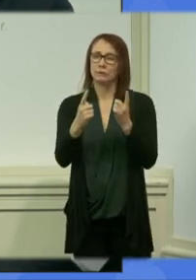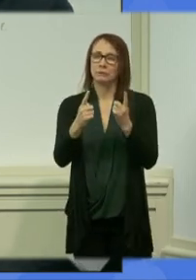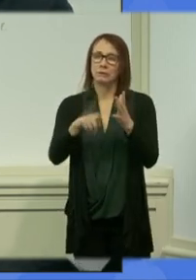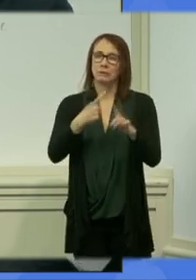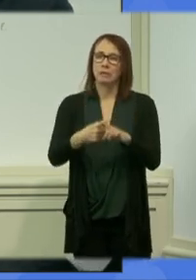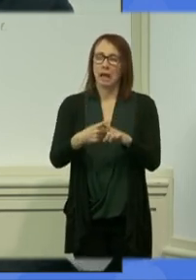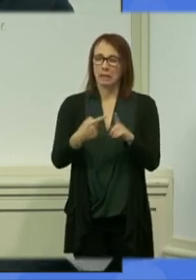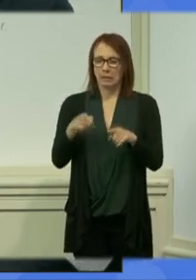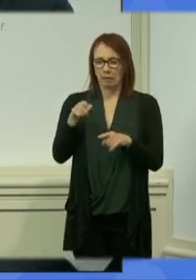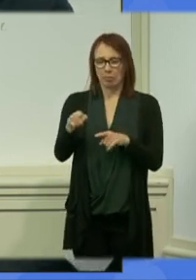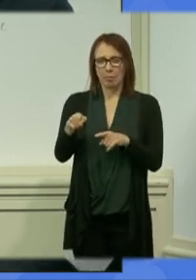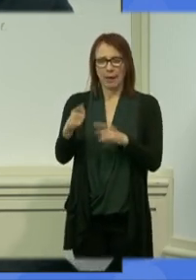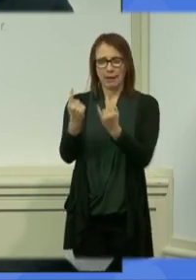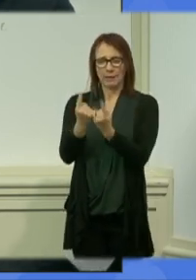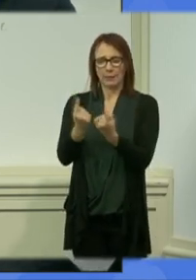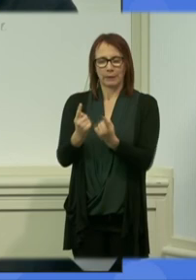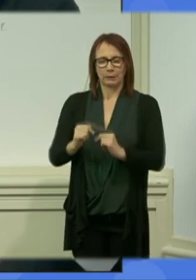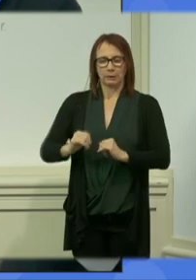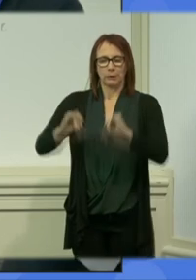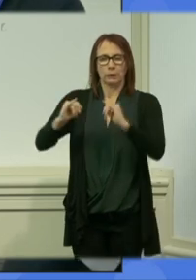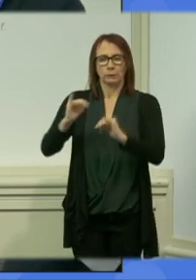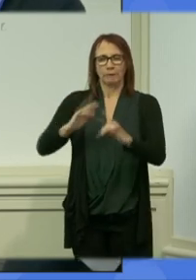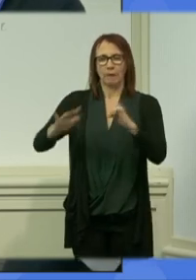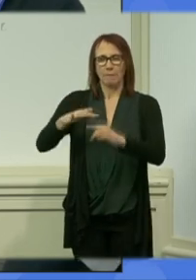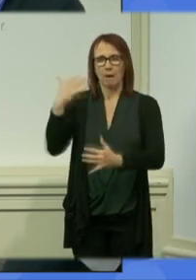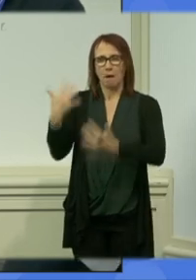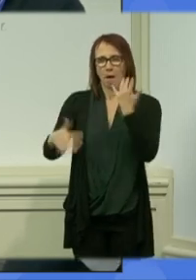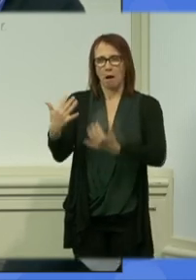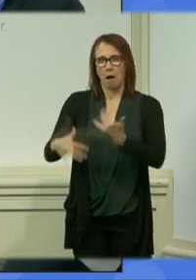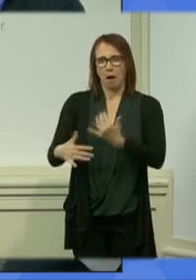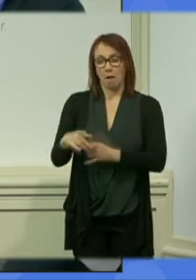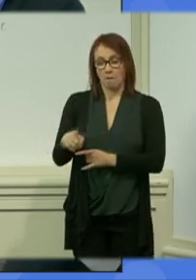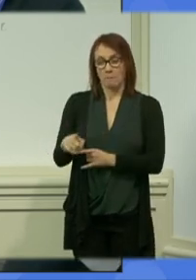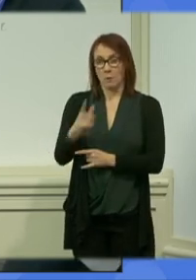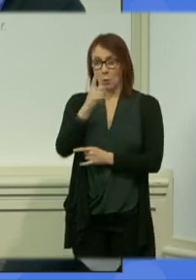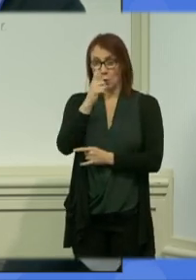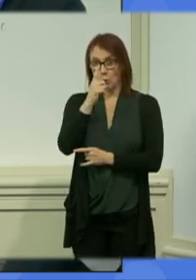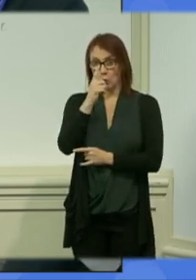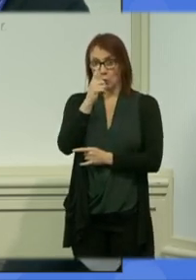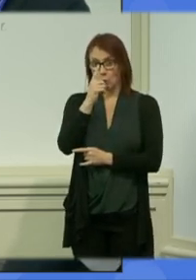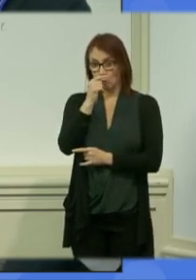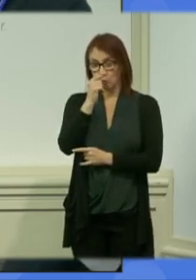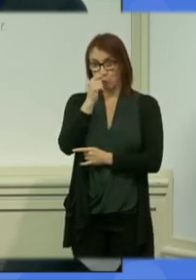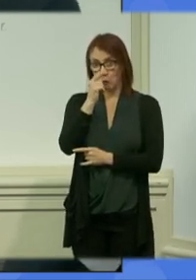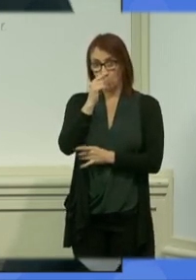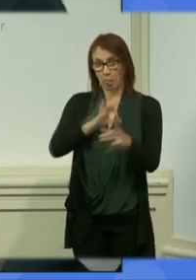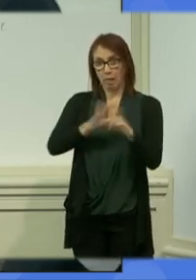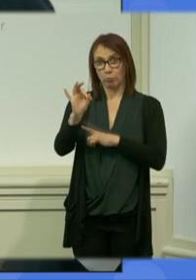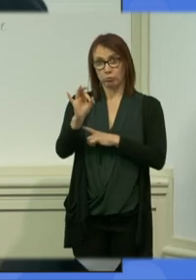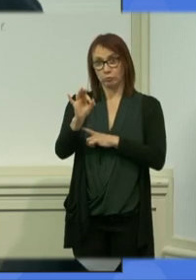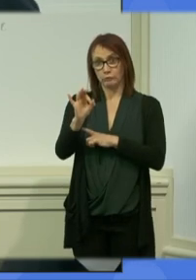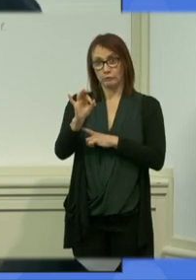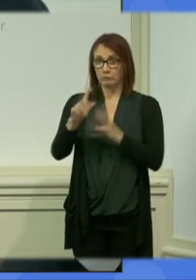that are polluting or things that cause social harm, maybe that's something to think about when thinking about how you can redesign and improve the Scottish tax